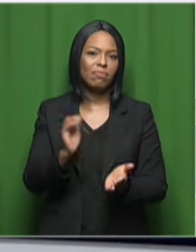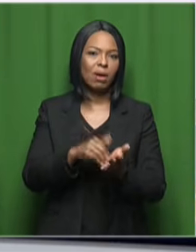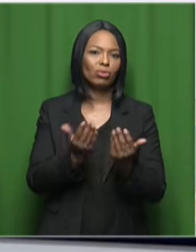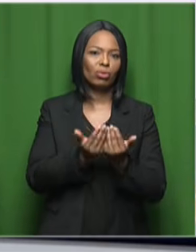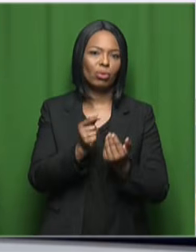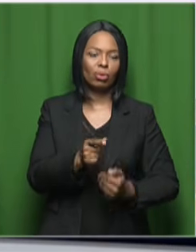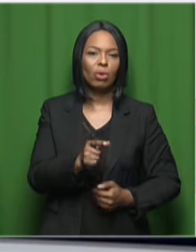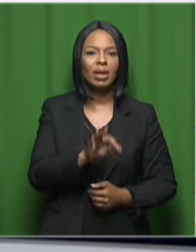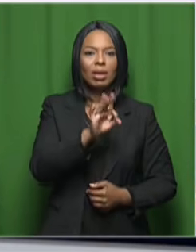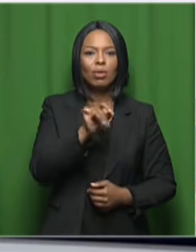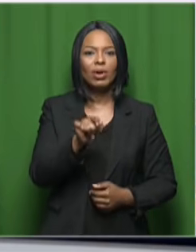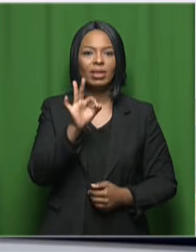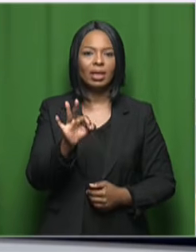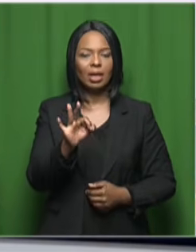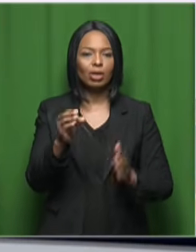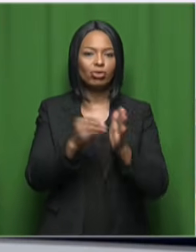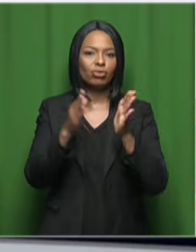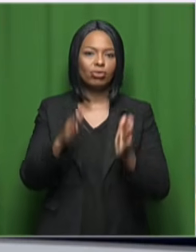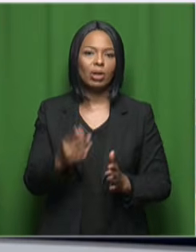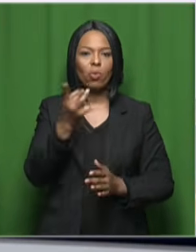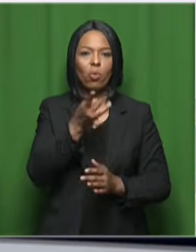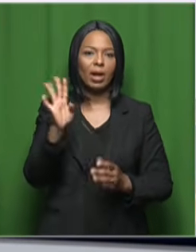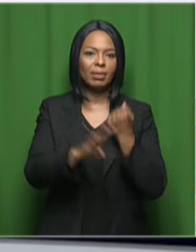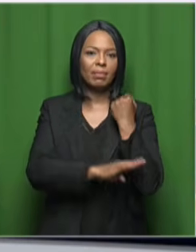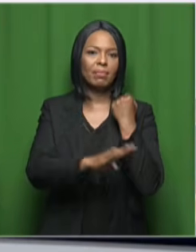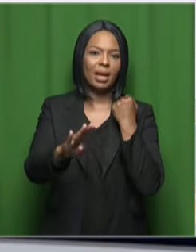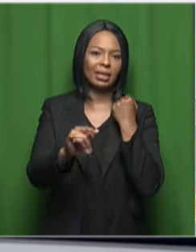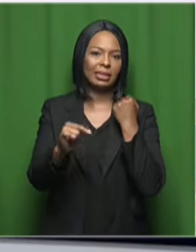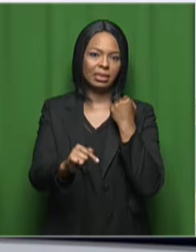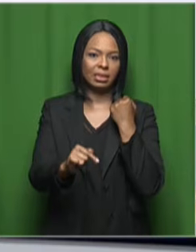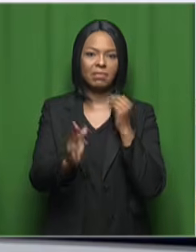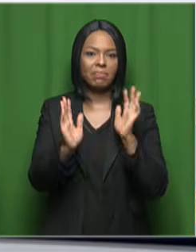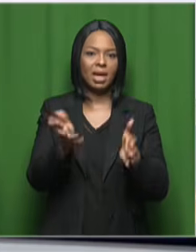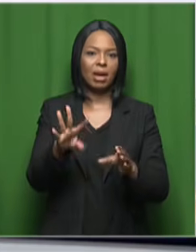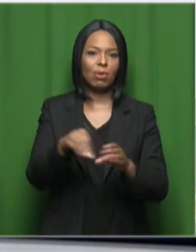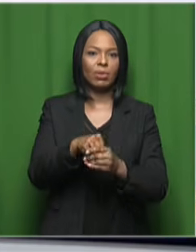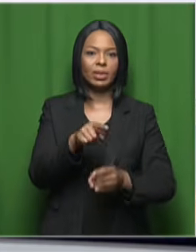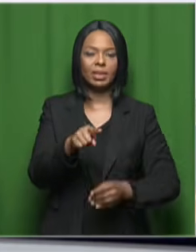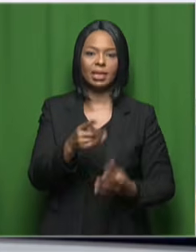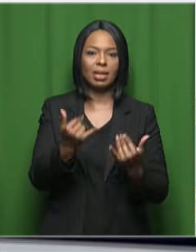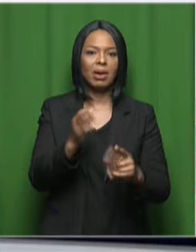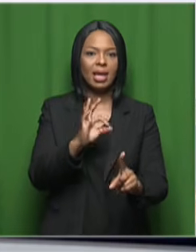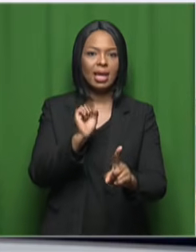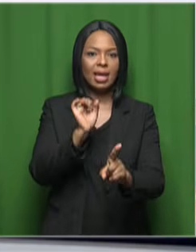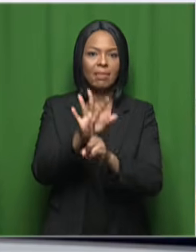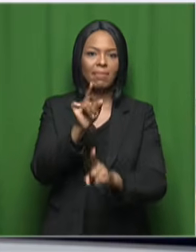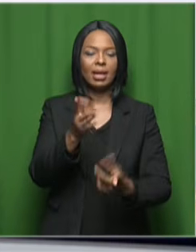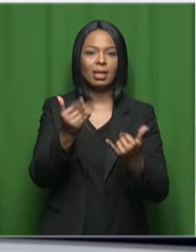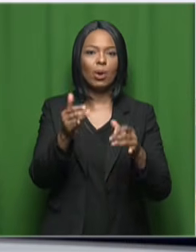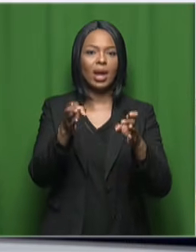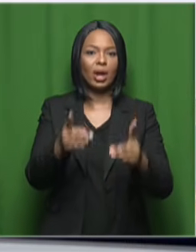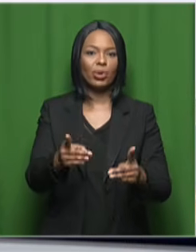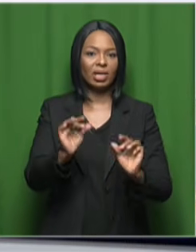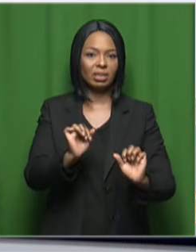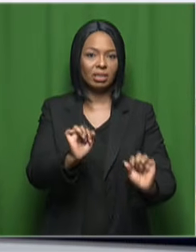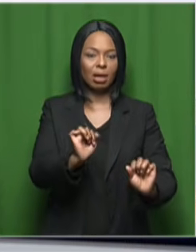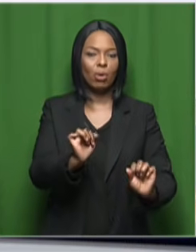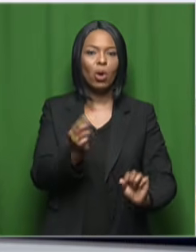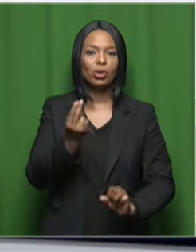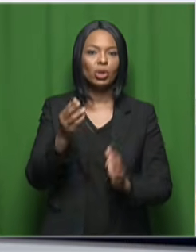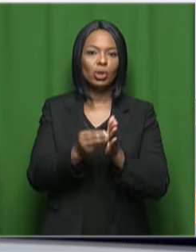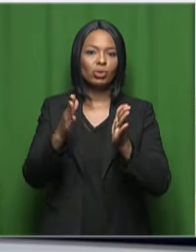for every 3.3 students in South Africa, this deficit impacts access to education as well as